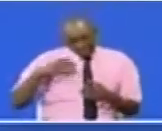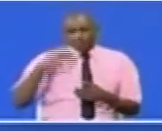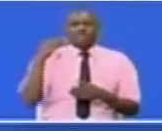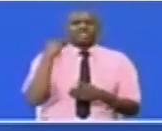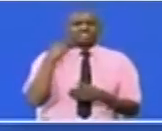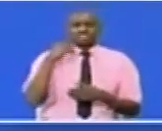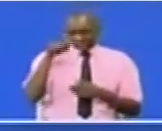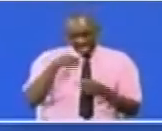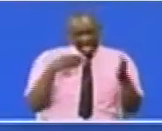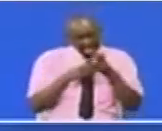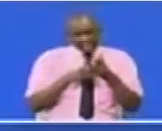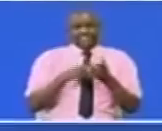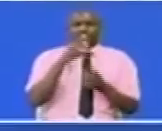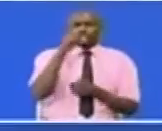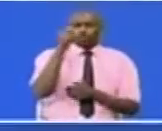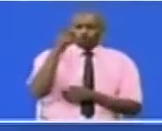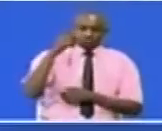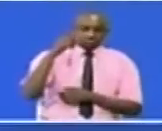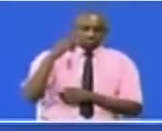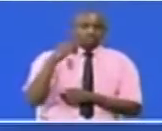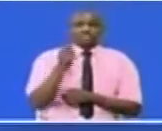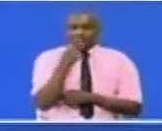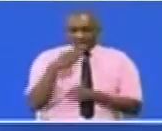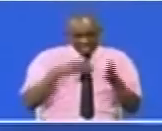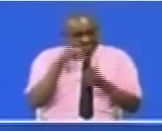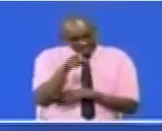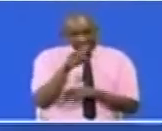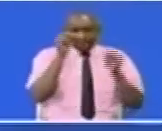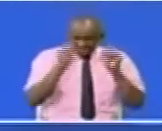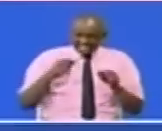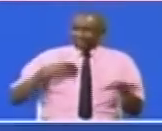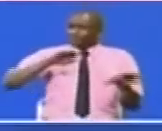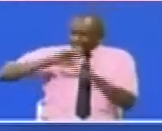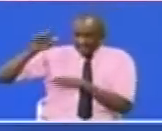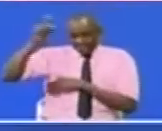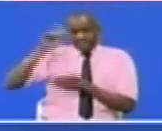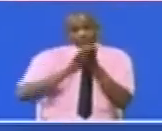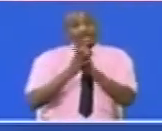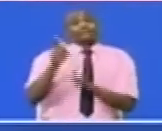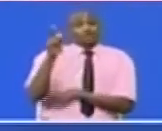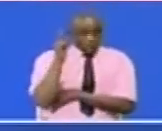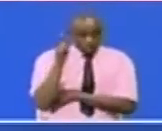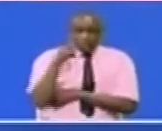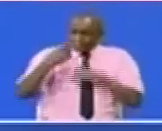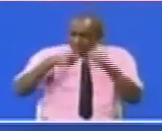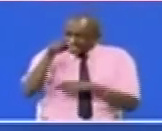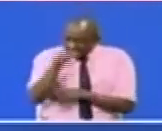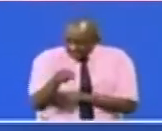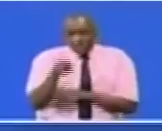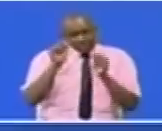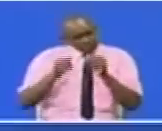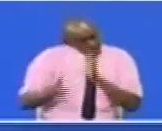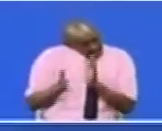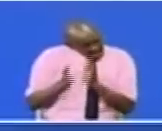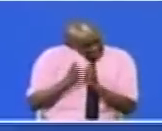WADA approve the Anti-Doping Agency of Kenya bill, then it will have to go through parliament for it to become law in a process that is set to be